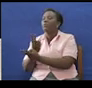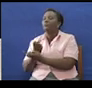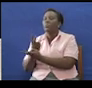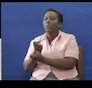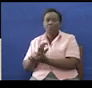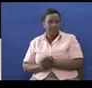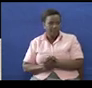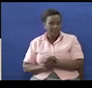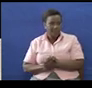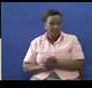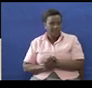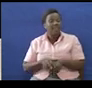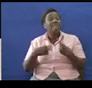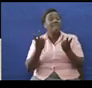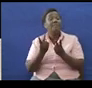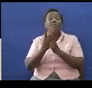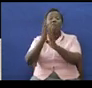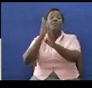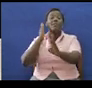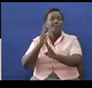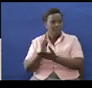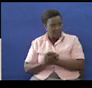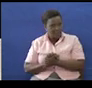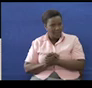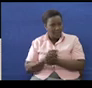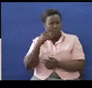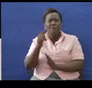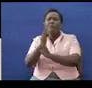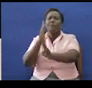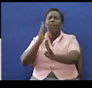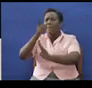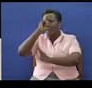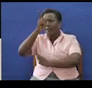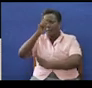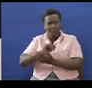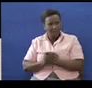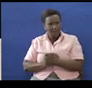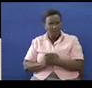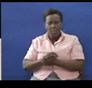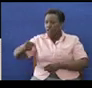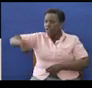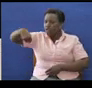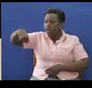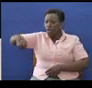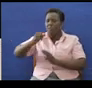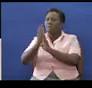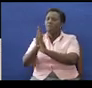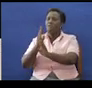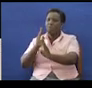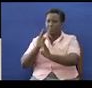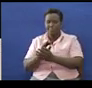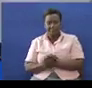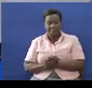go there and find that there is no water, you have to wait. In addition to that, there is queue, a very